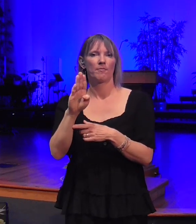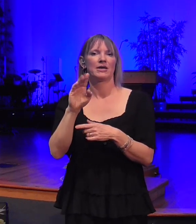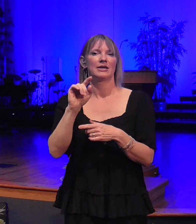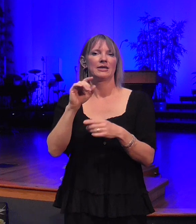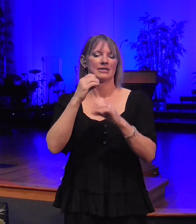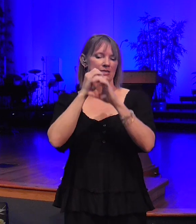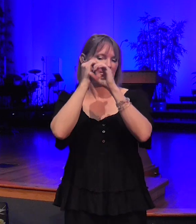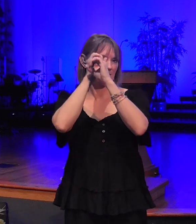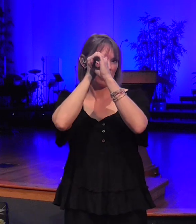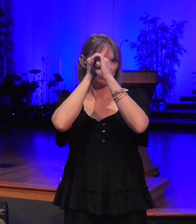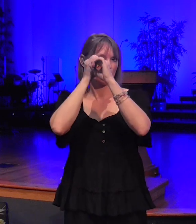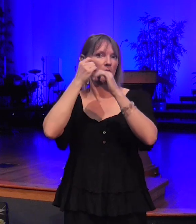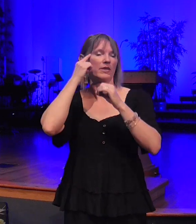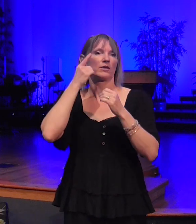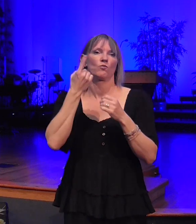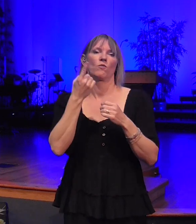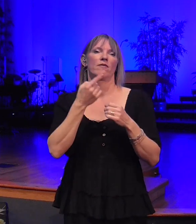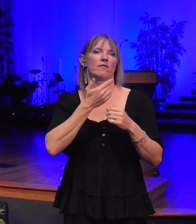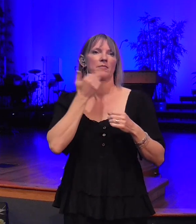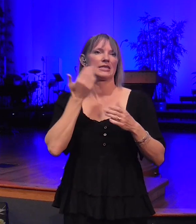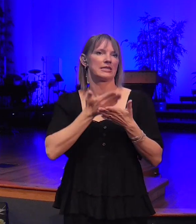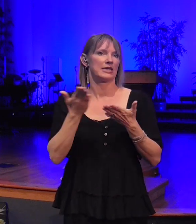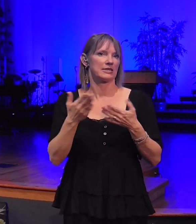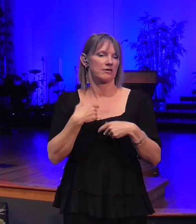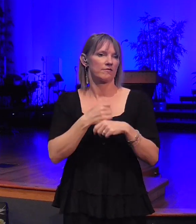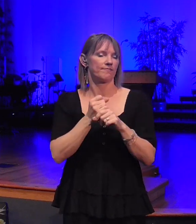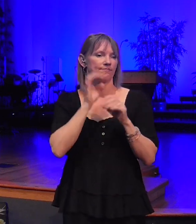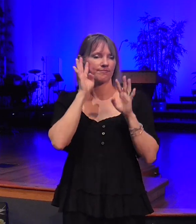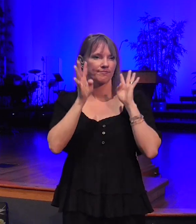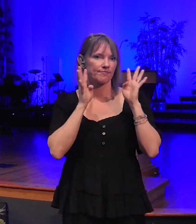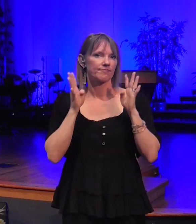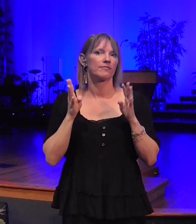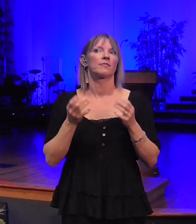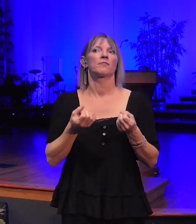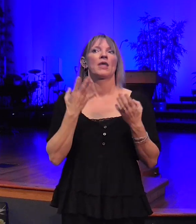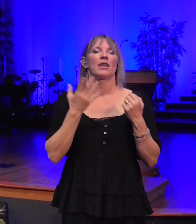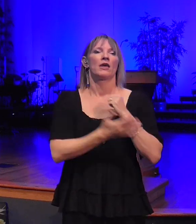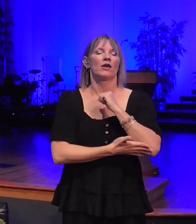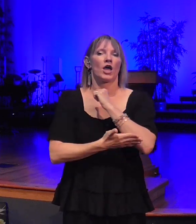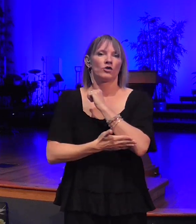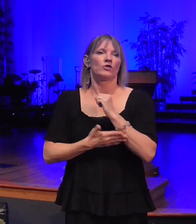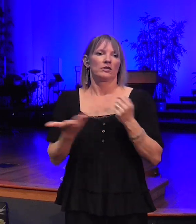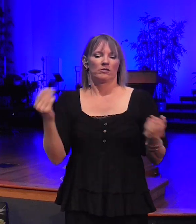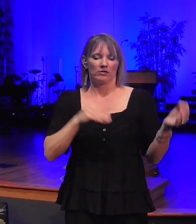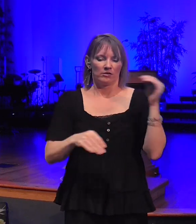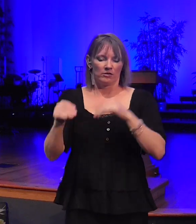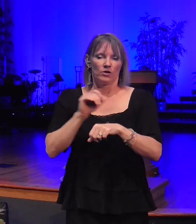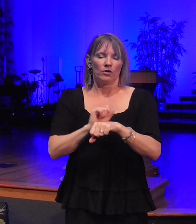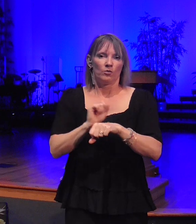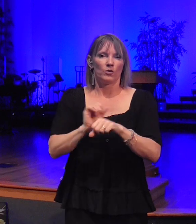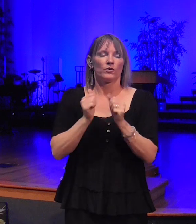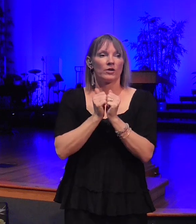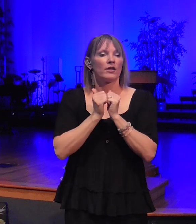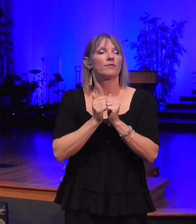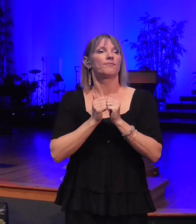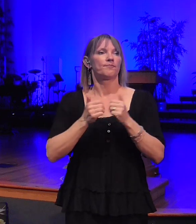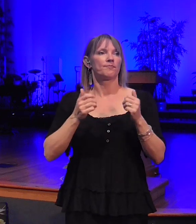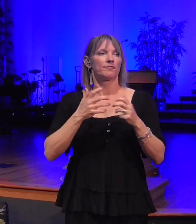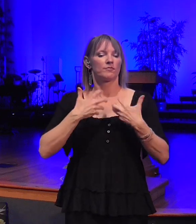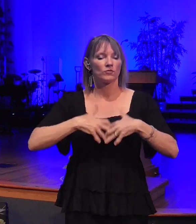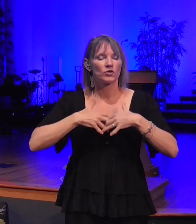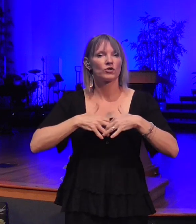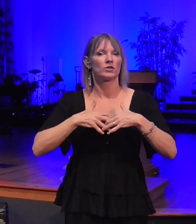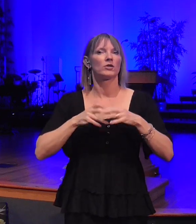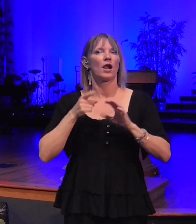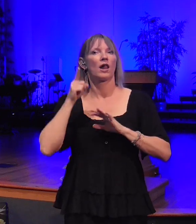has created. People from a multiple number of countries contributed to it. We took this big machine and we put it further out in